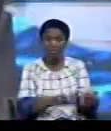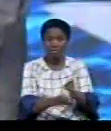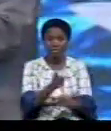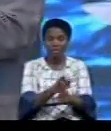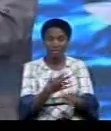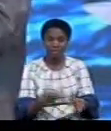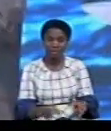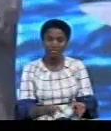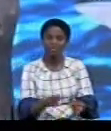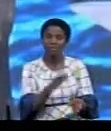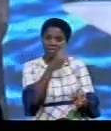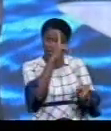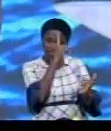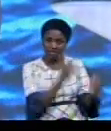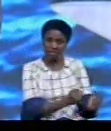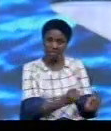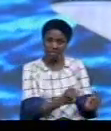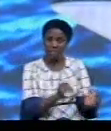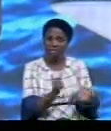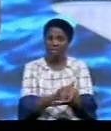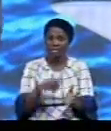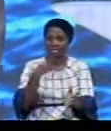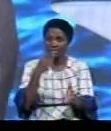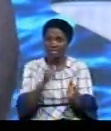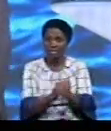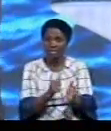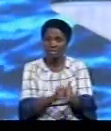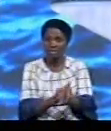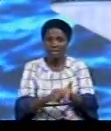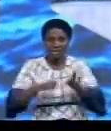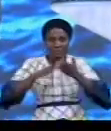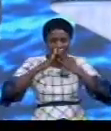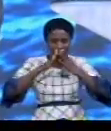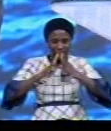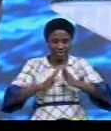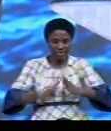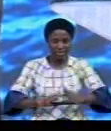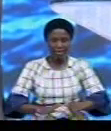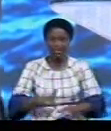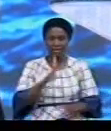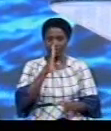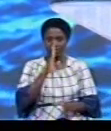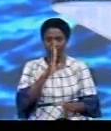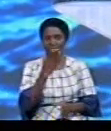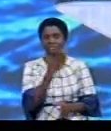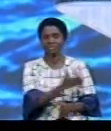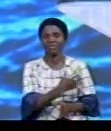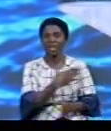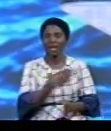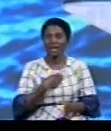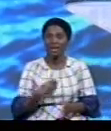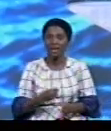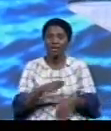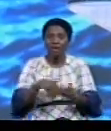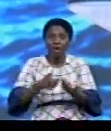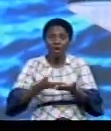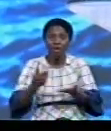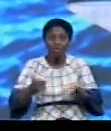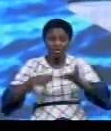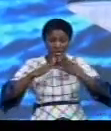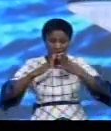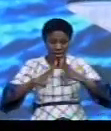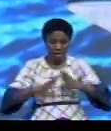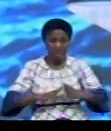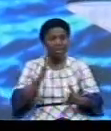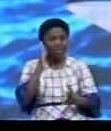of faith, that says, peace be still, and all the calm will